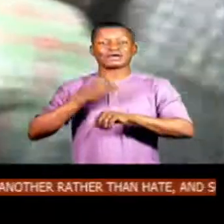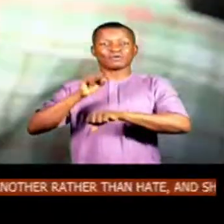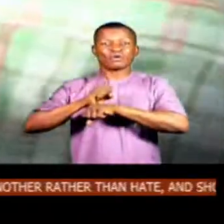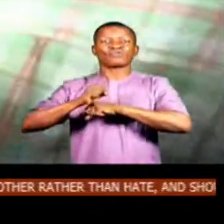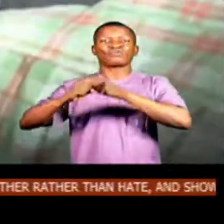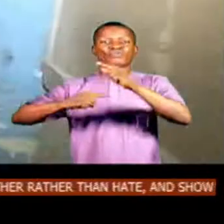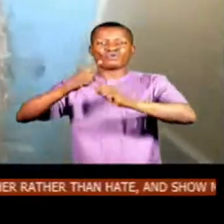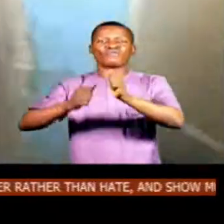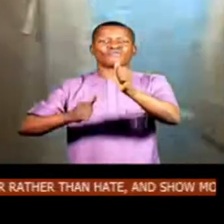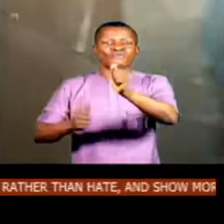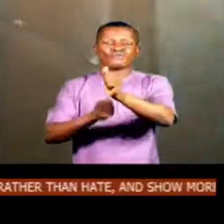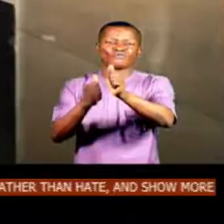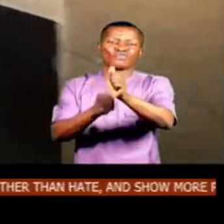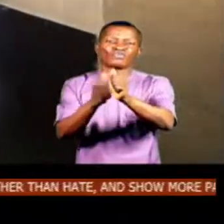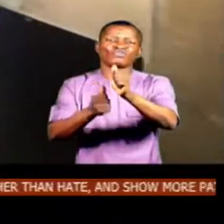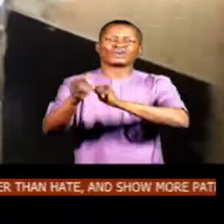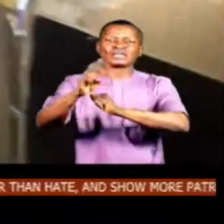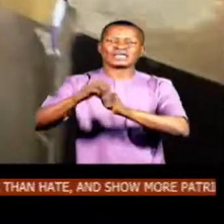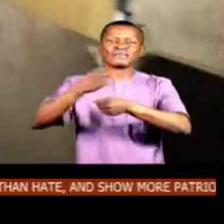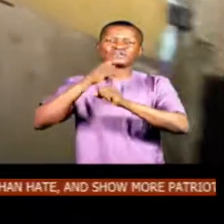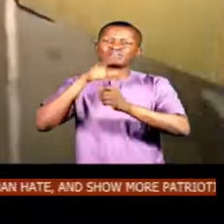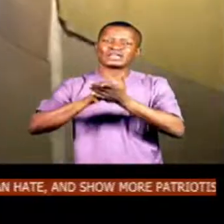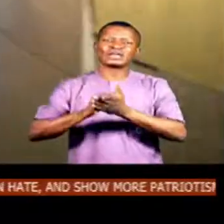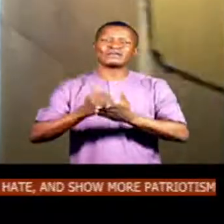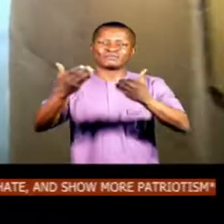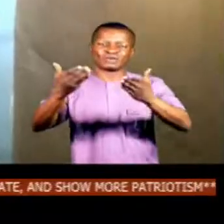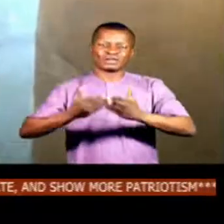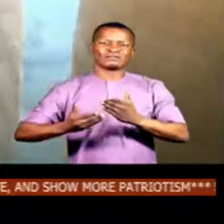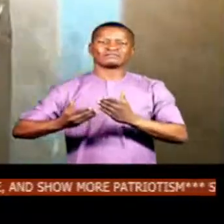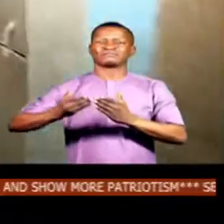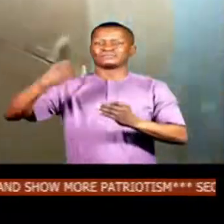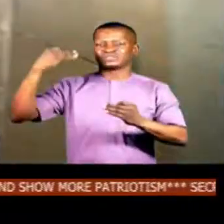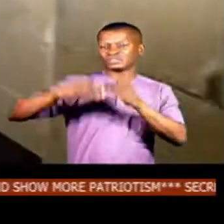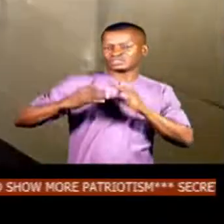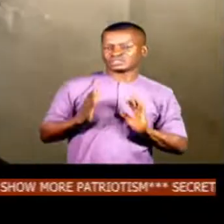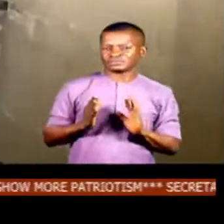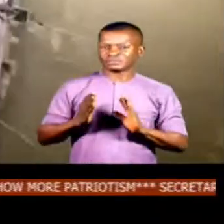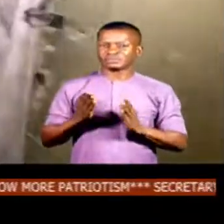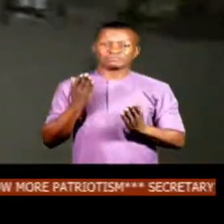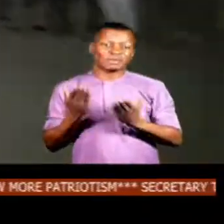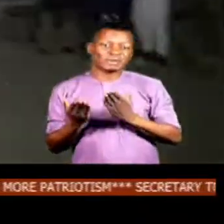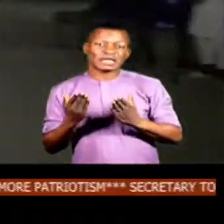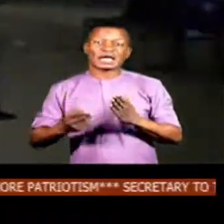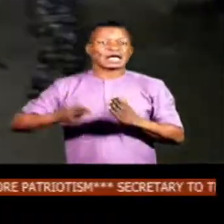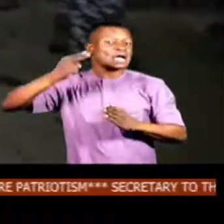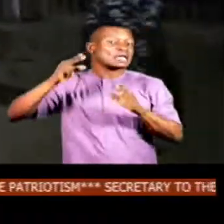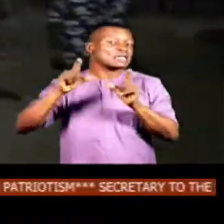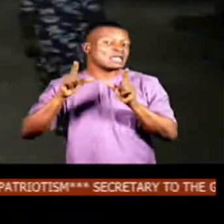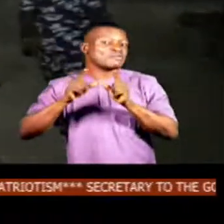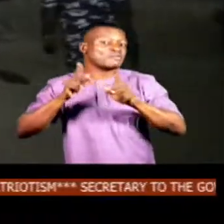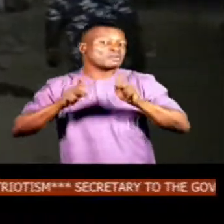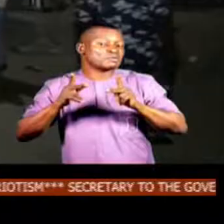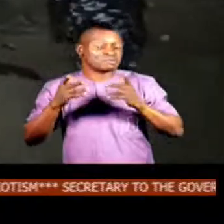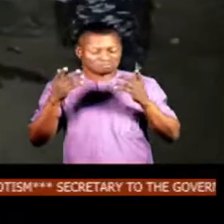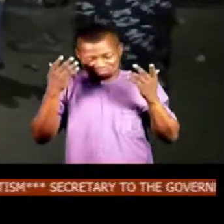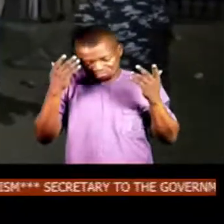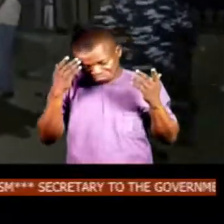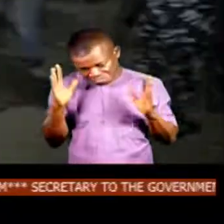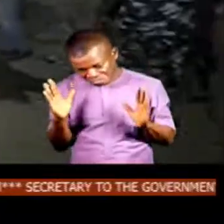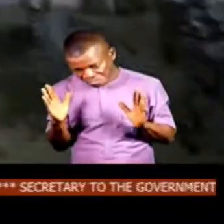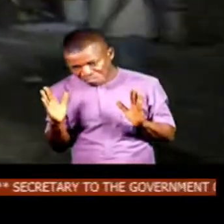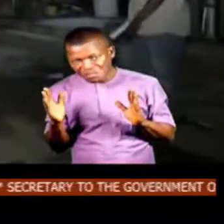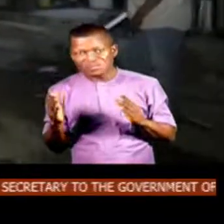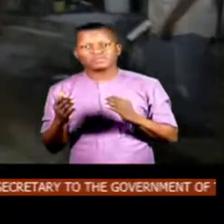work. Go after these perpetrators. Ensure that they are brought to book. And whether they are high-profile cases, DG doesn't